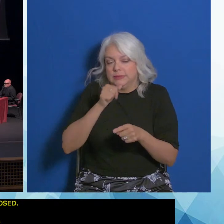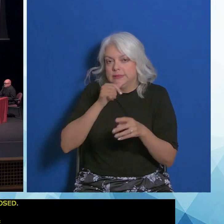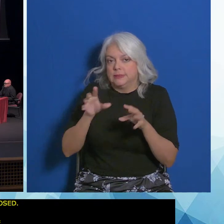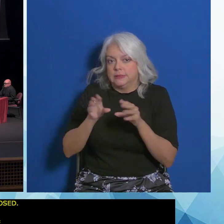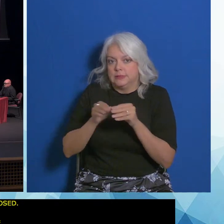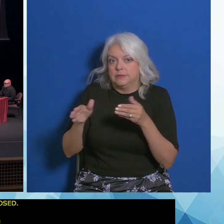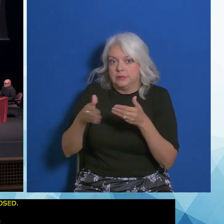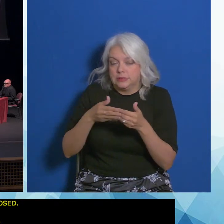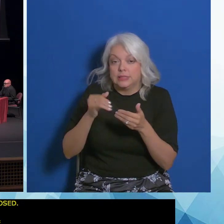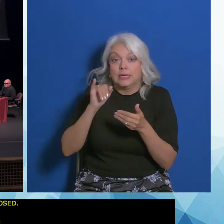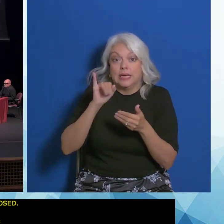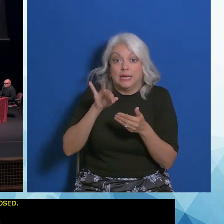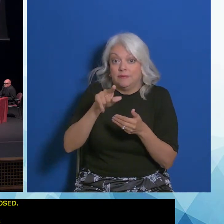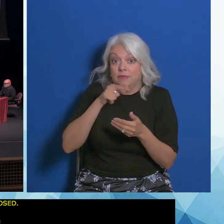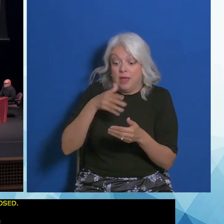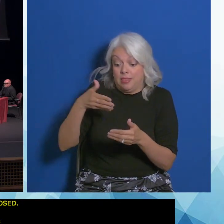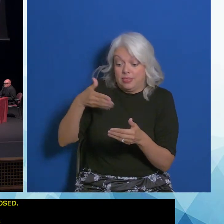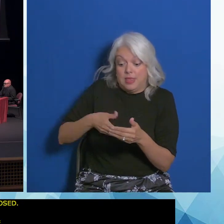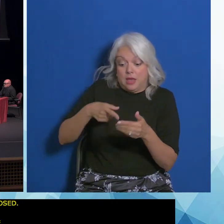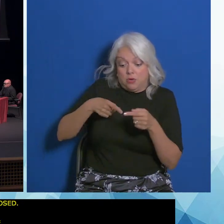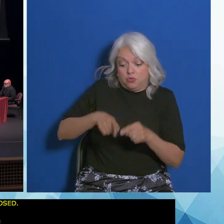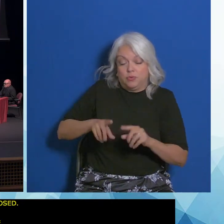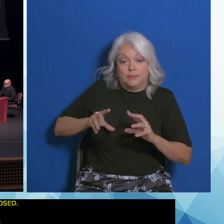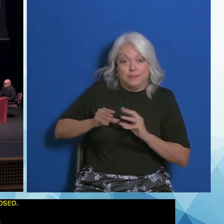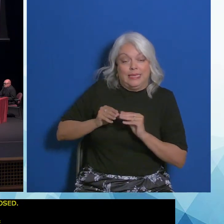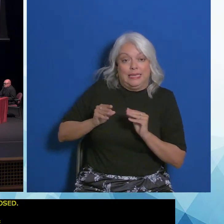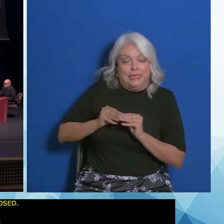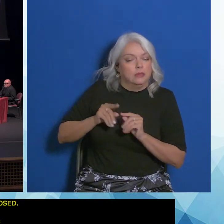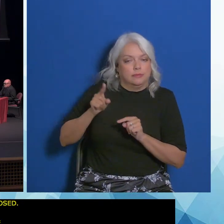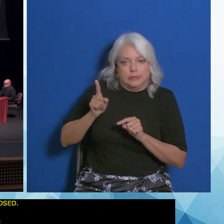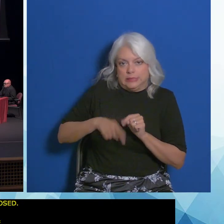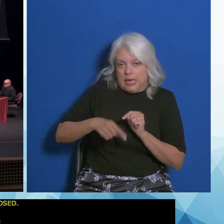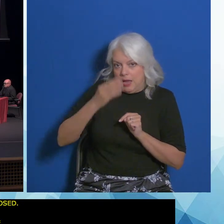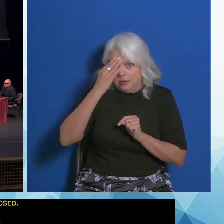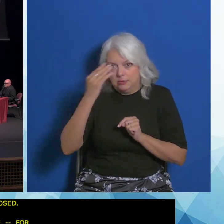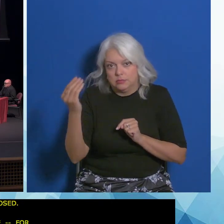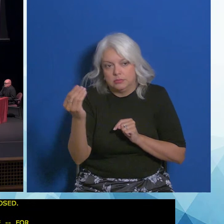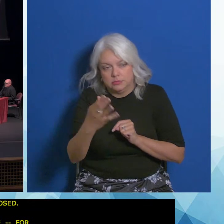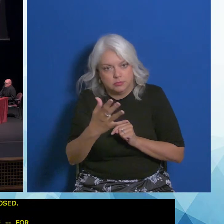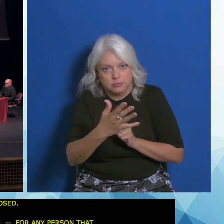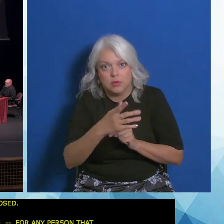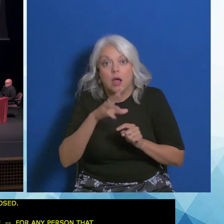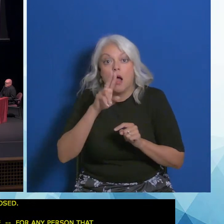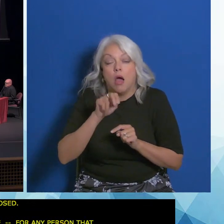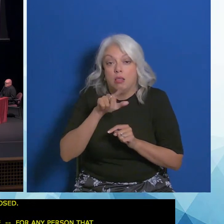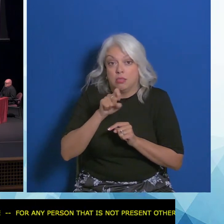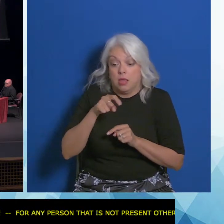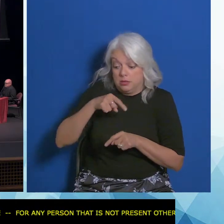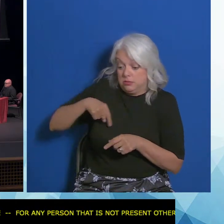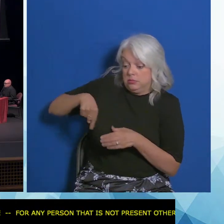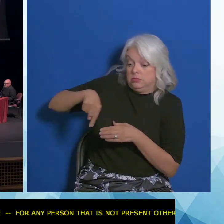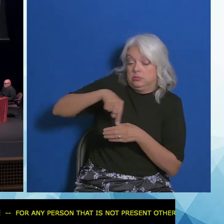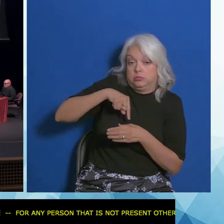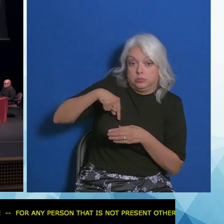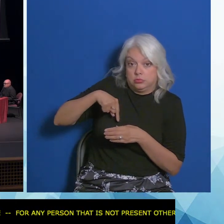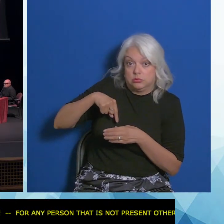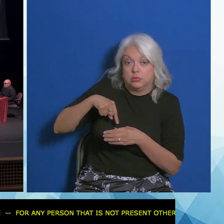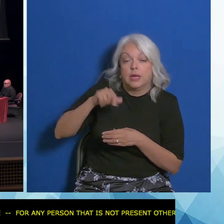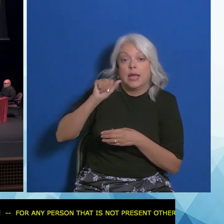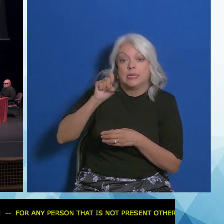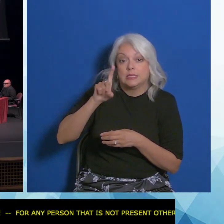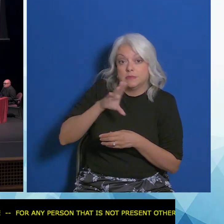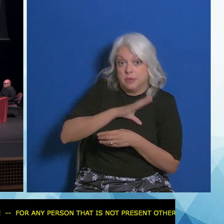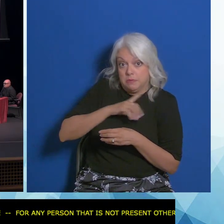who is not now present other than a current member of the ASDB